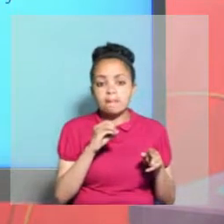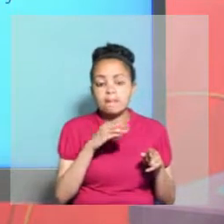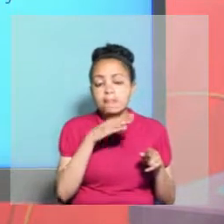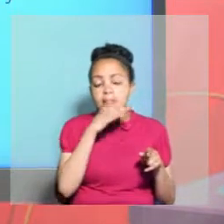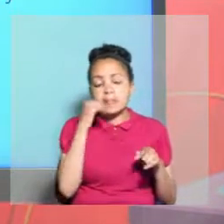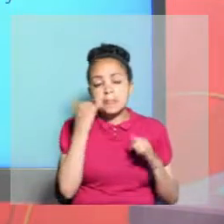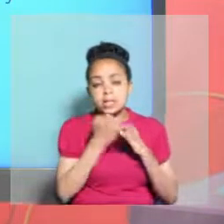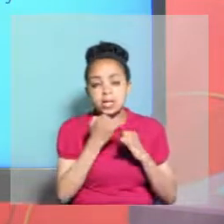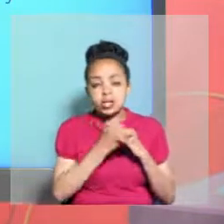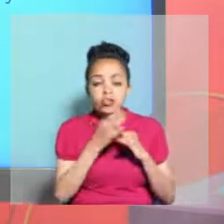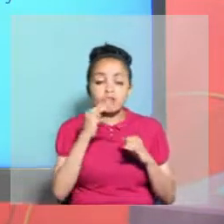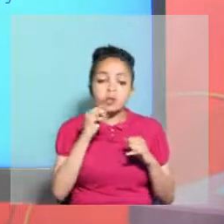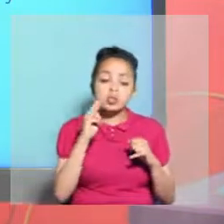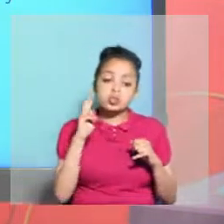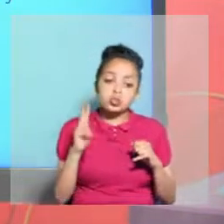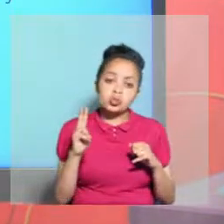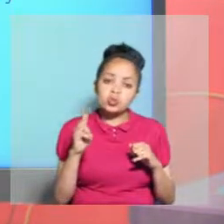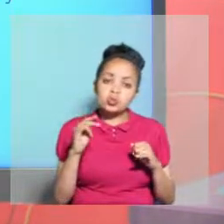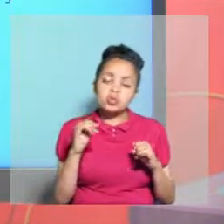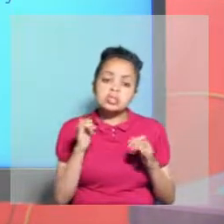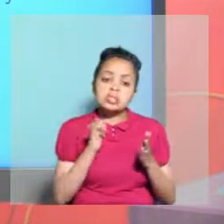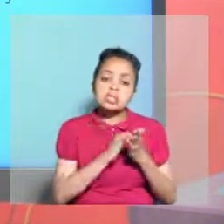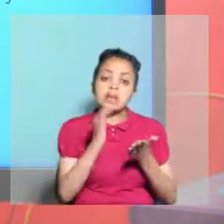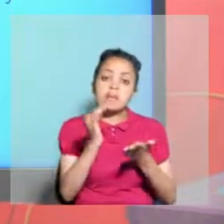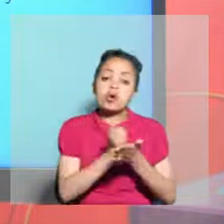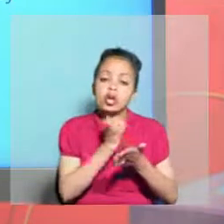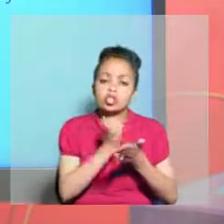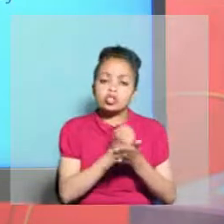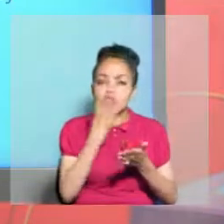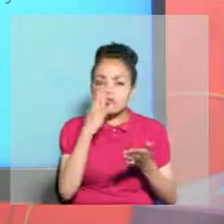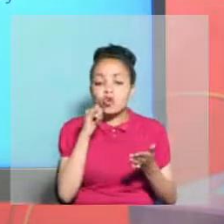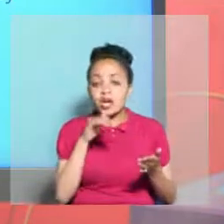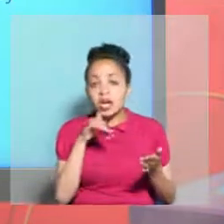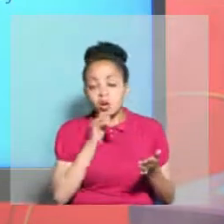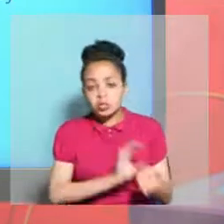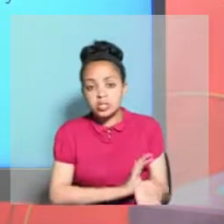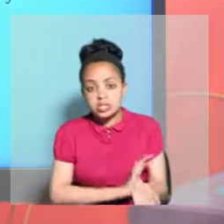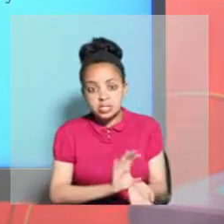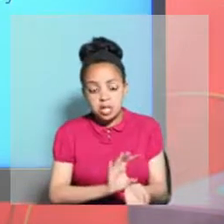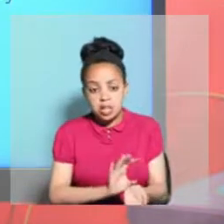At the end of meiosis II, there is a production of 4 daughter cells